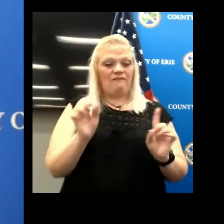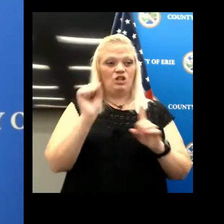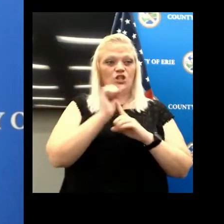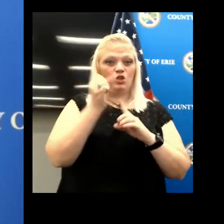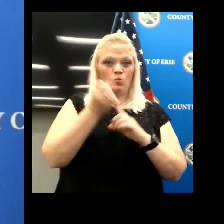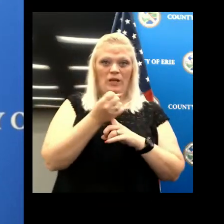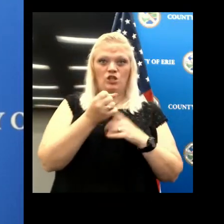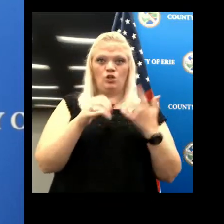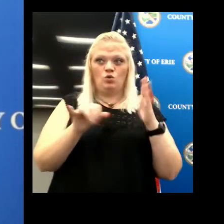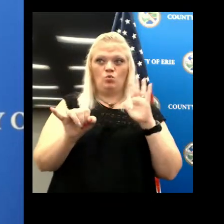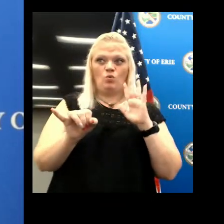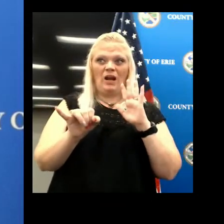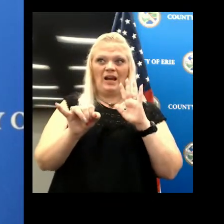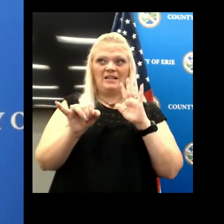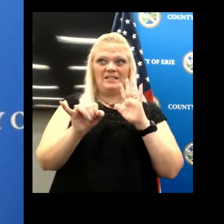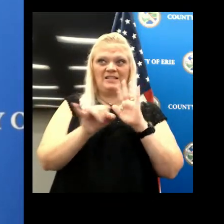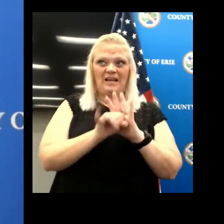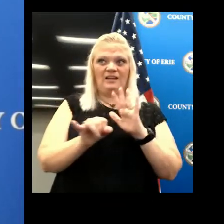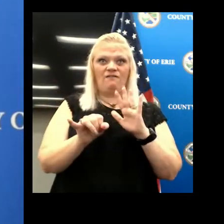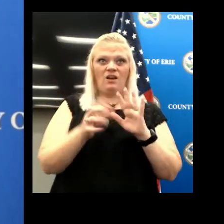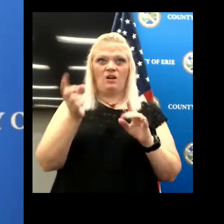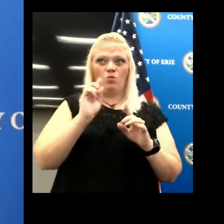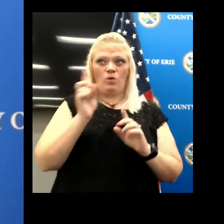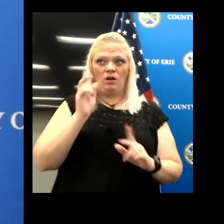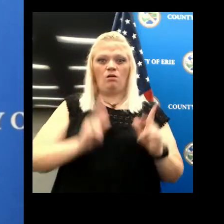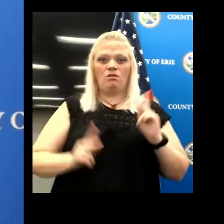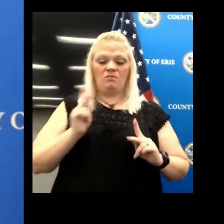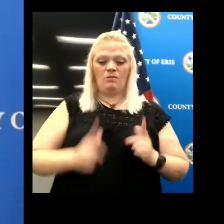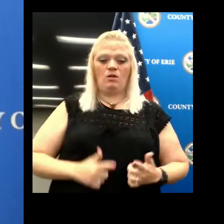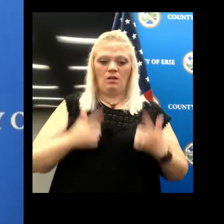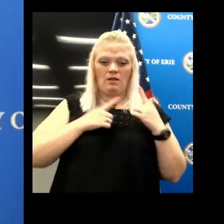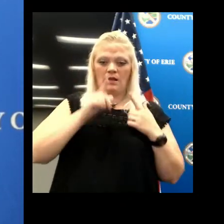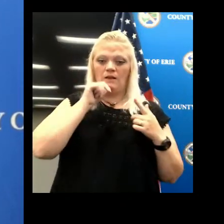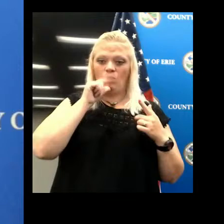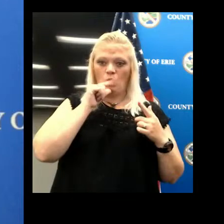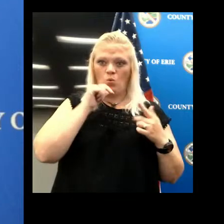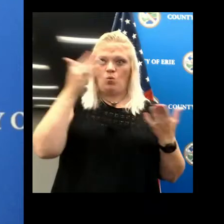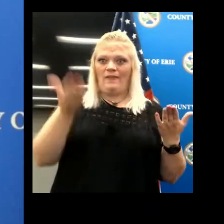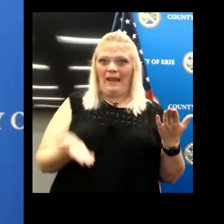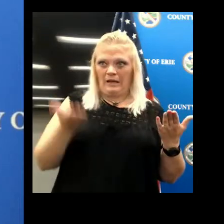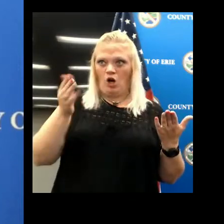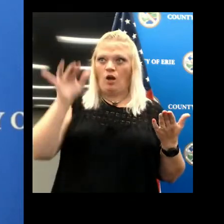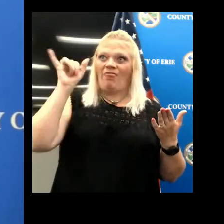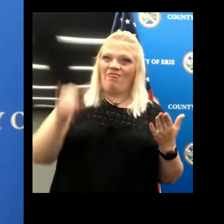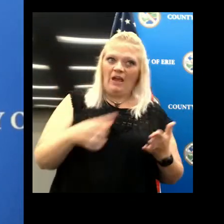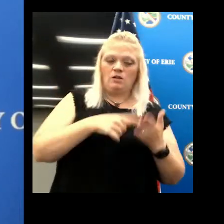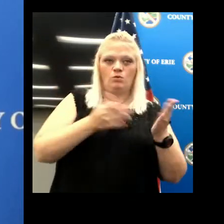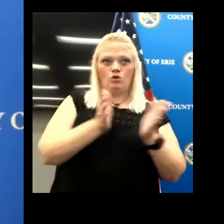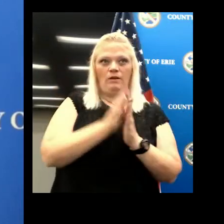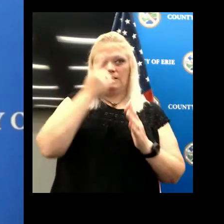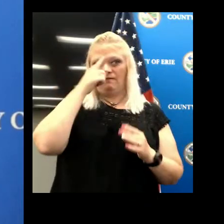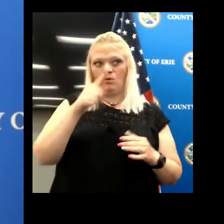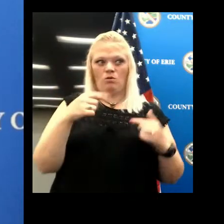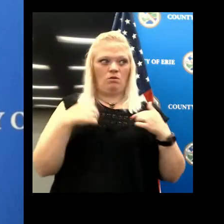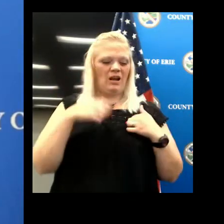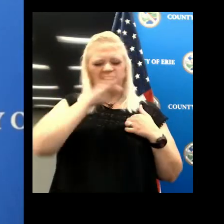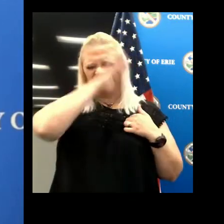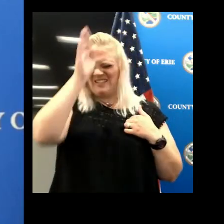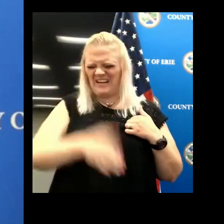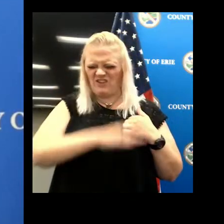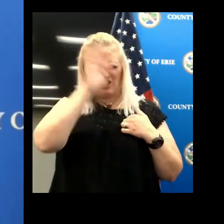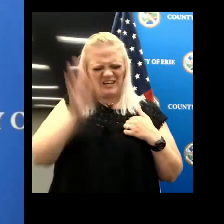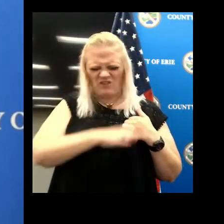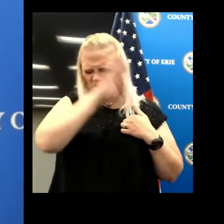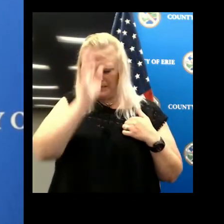to identify where these people live and who they are. That's what you're asking for. And I'm never, ever, ever going